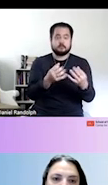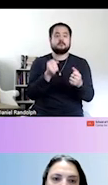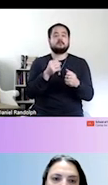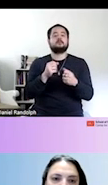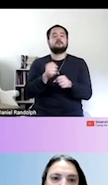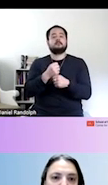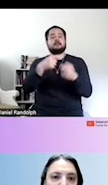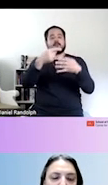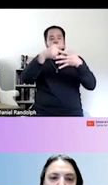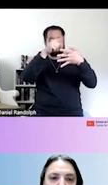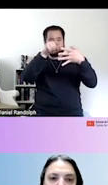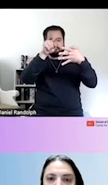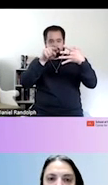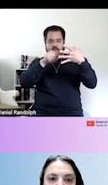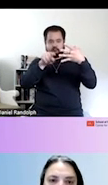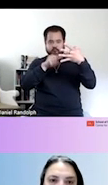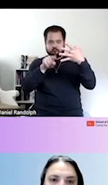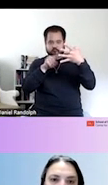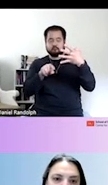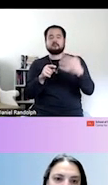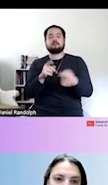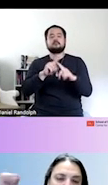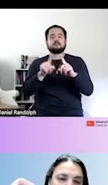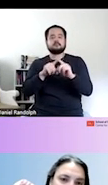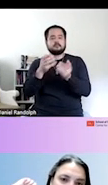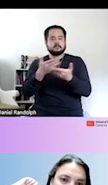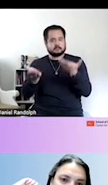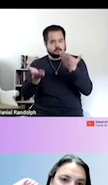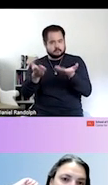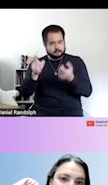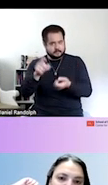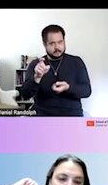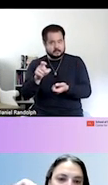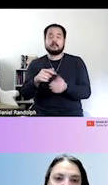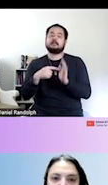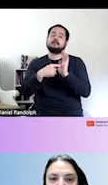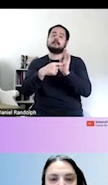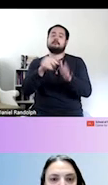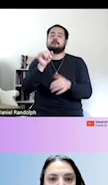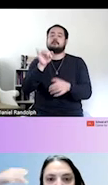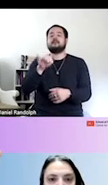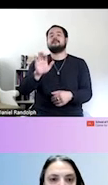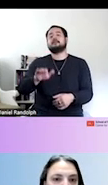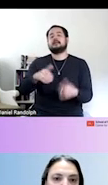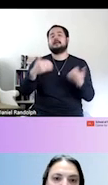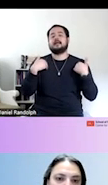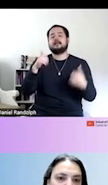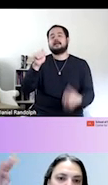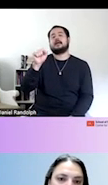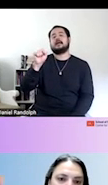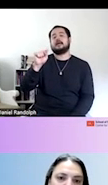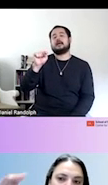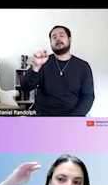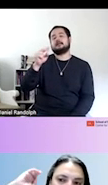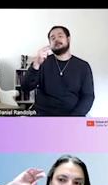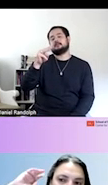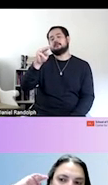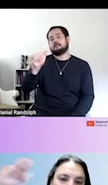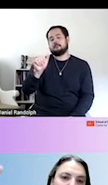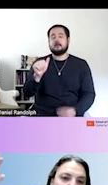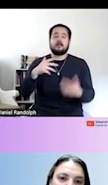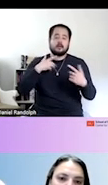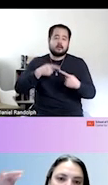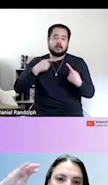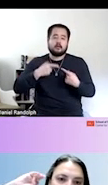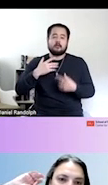these go bags that, hey, my child has asthma, and just like you're, whatever, maybe you're traveling, just a